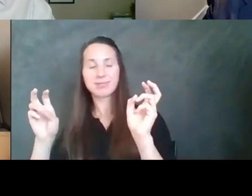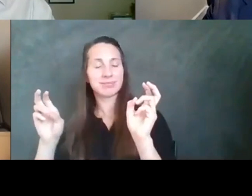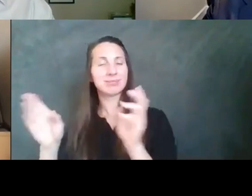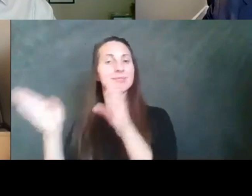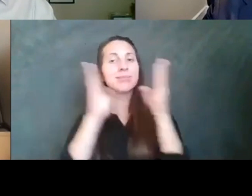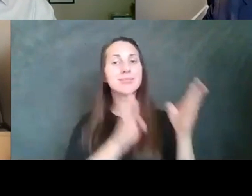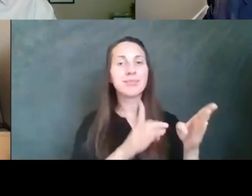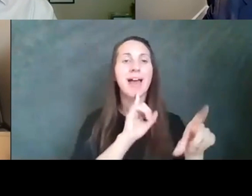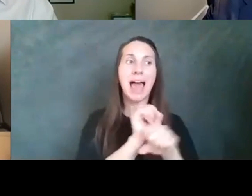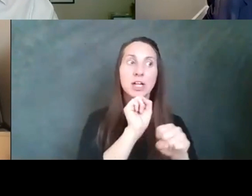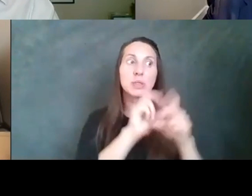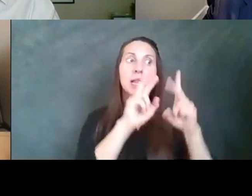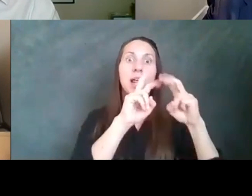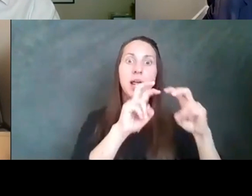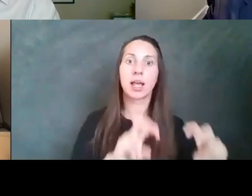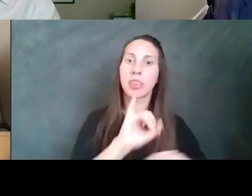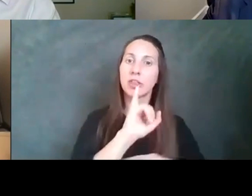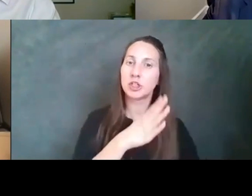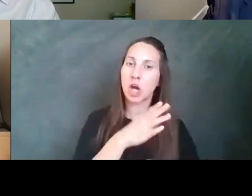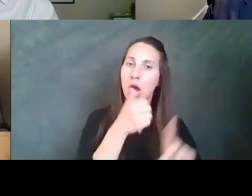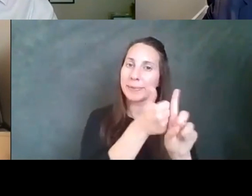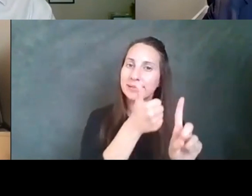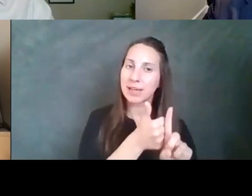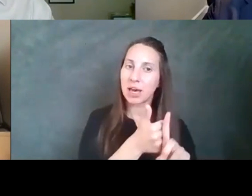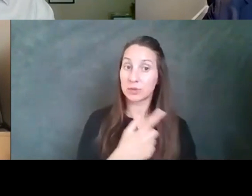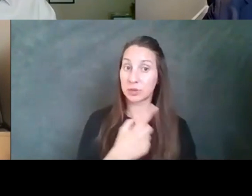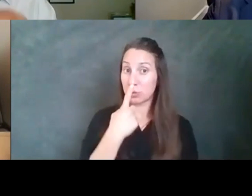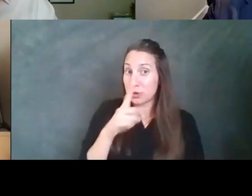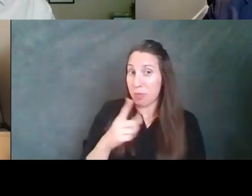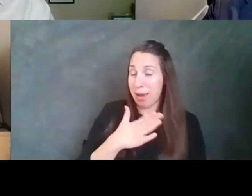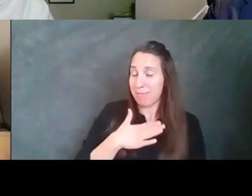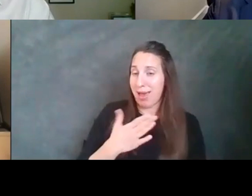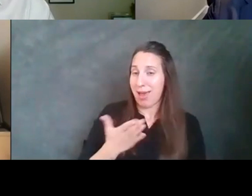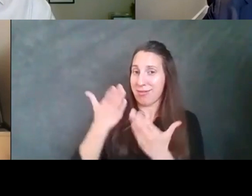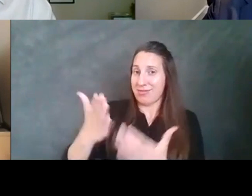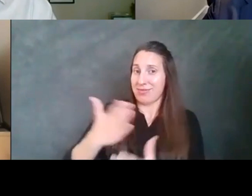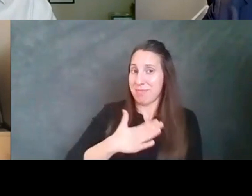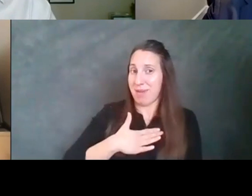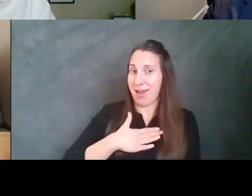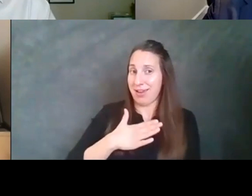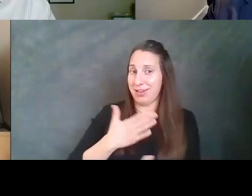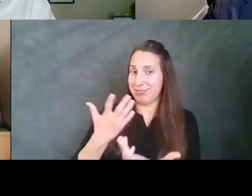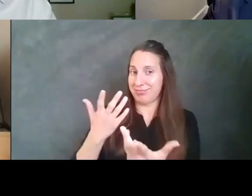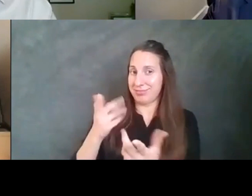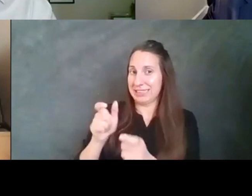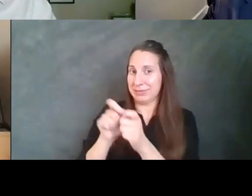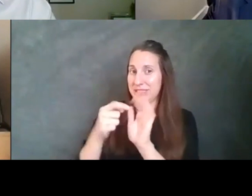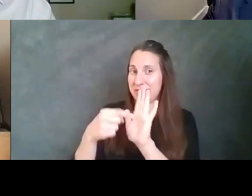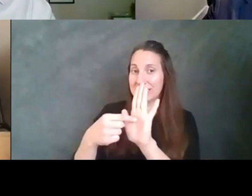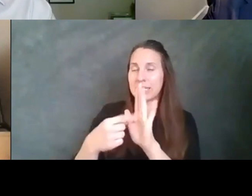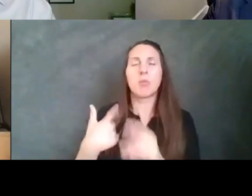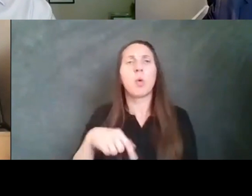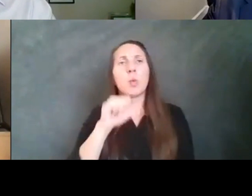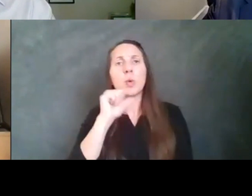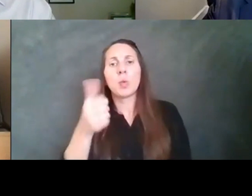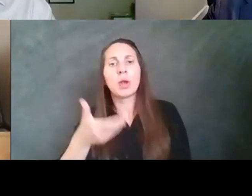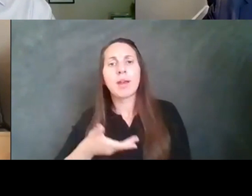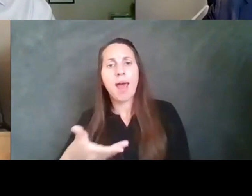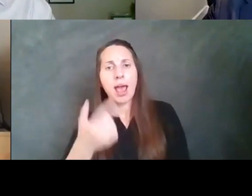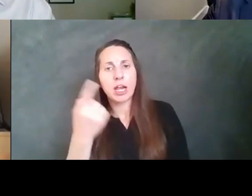great example that I like to think about, just if you don't mind my offering, is, so we wouldn't hire someone